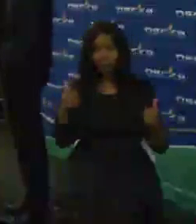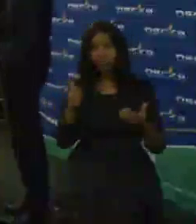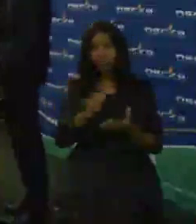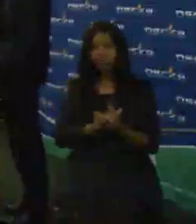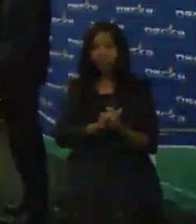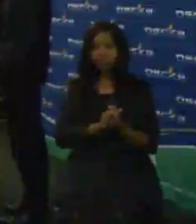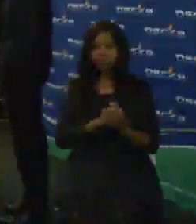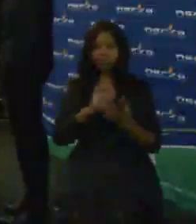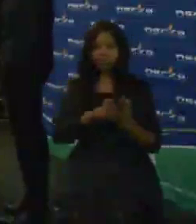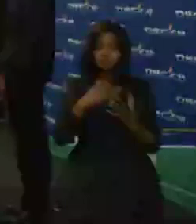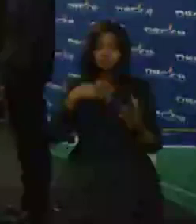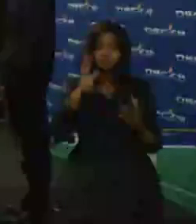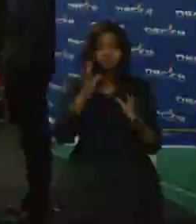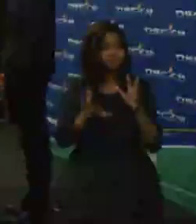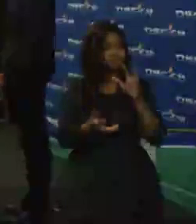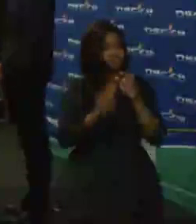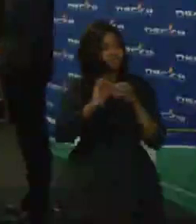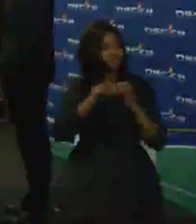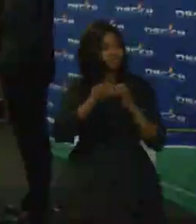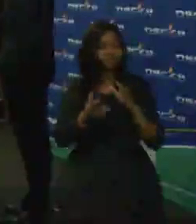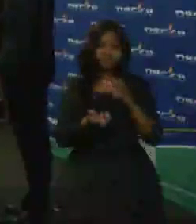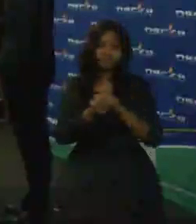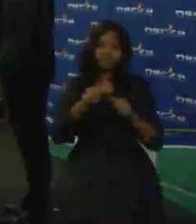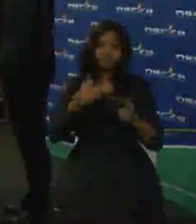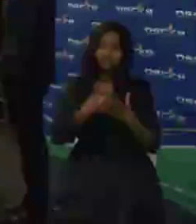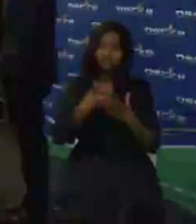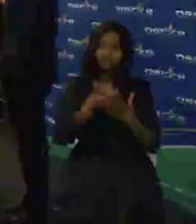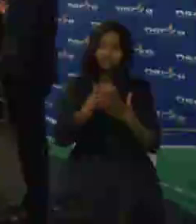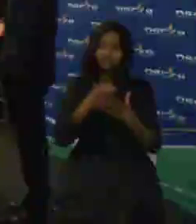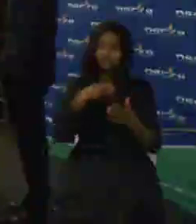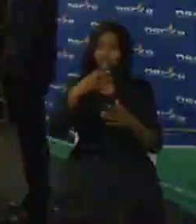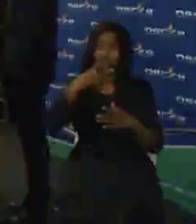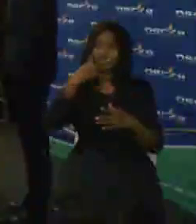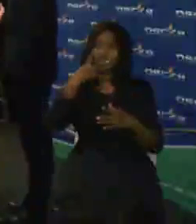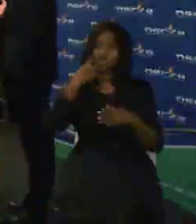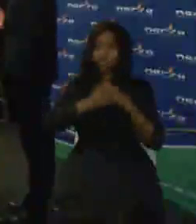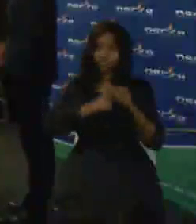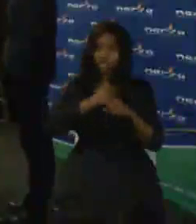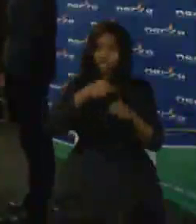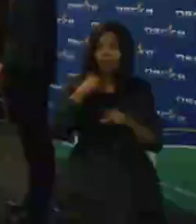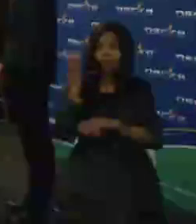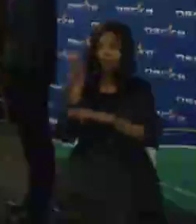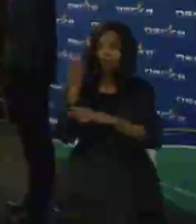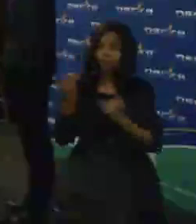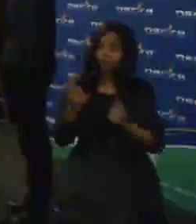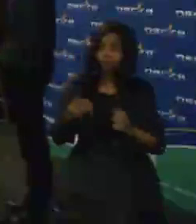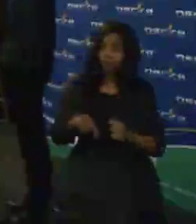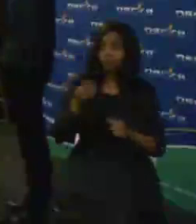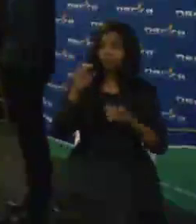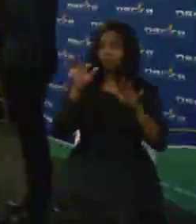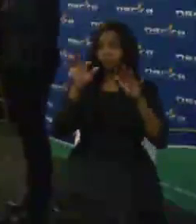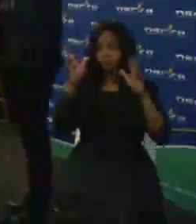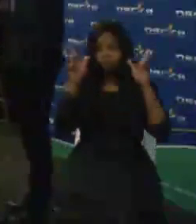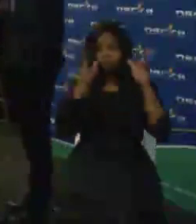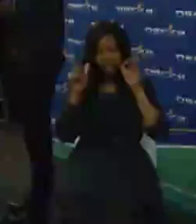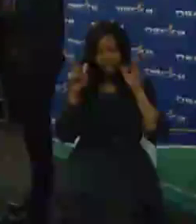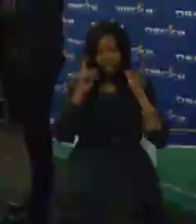and I'm going to be as brief as I possibly can. This is the 4th year that I've presented here at these public